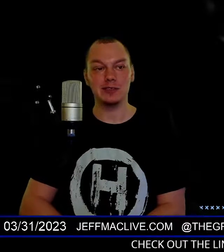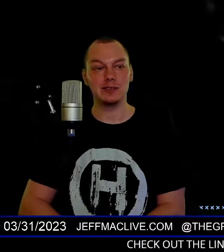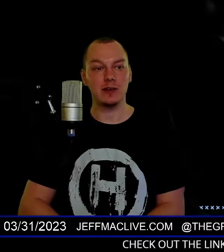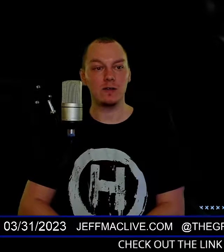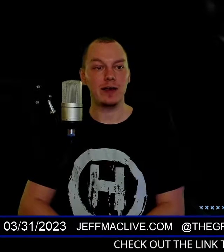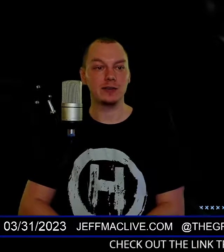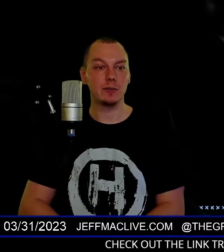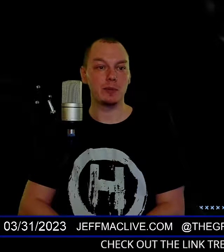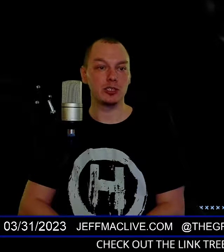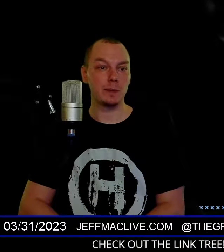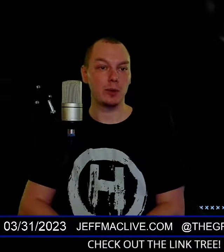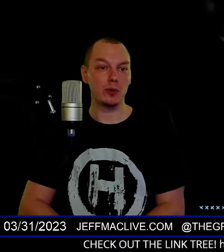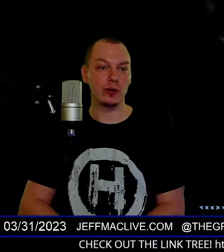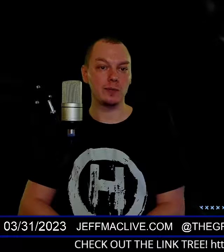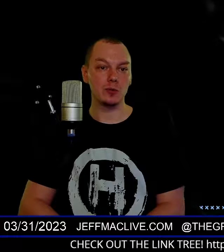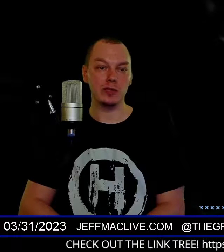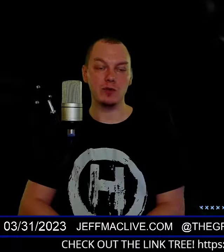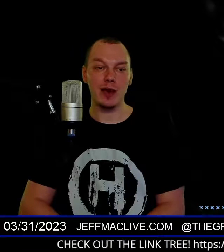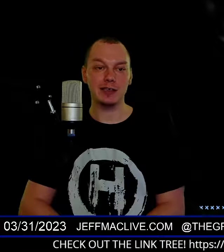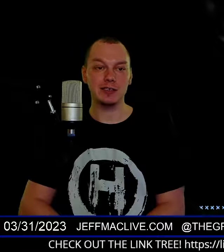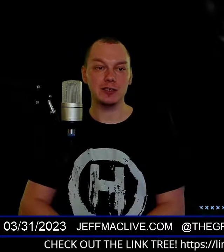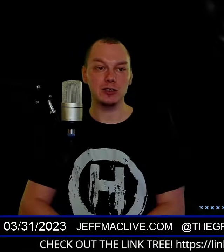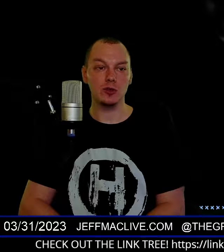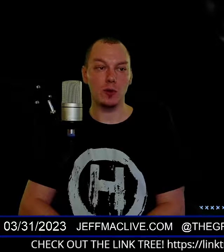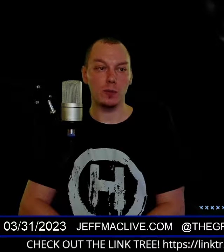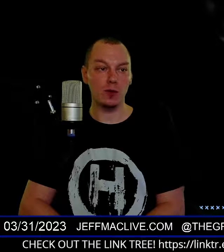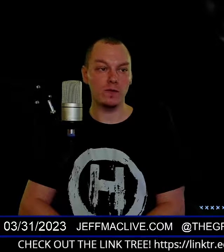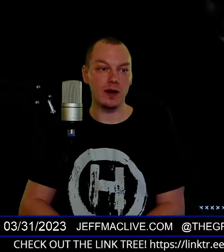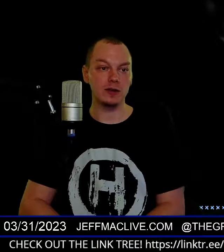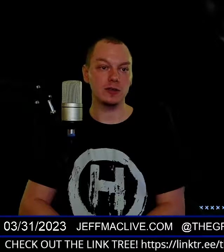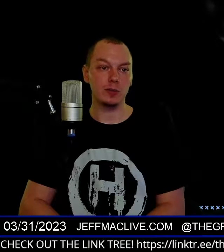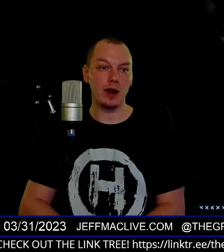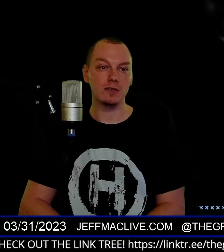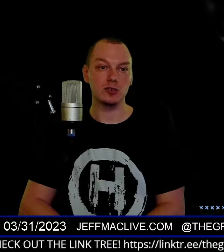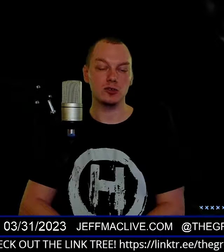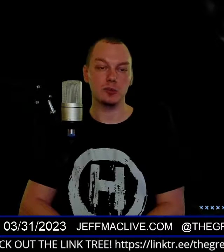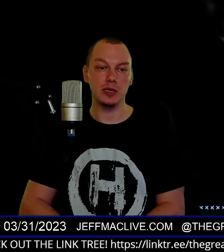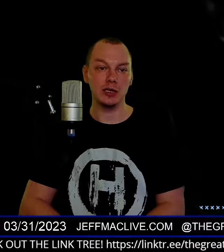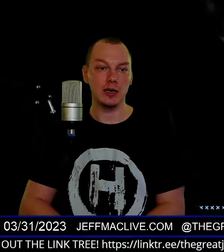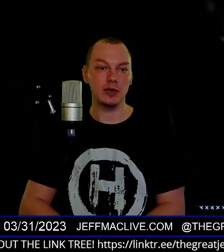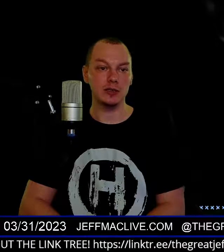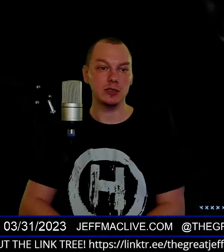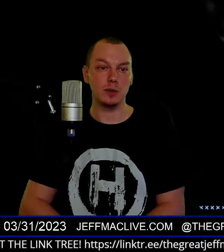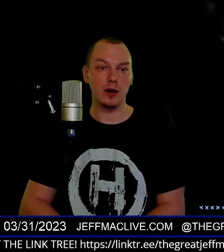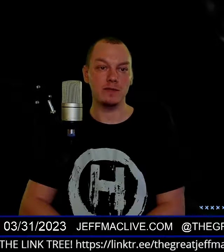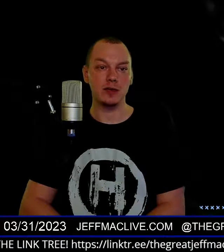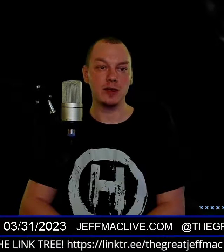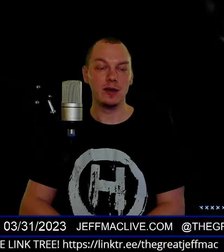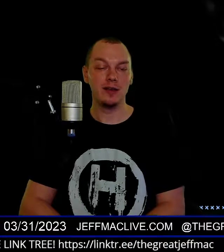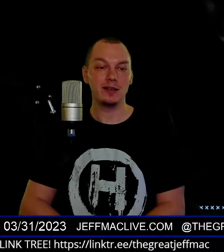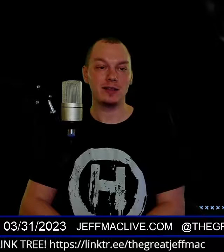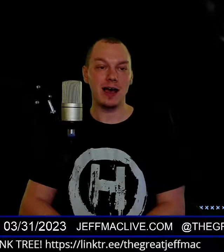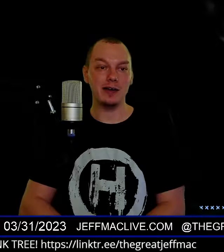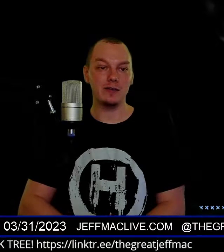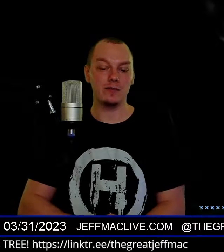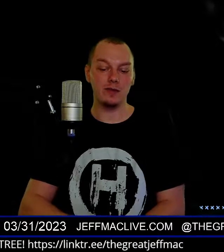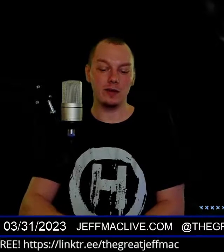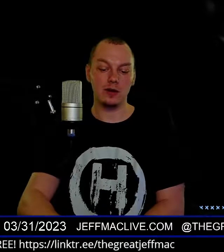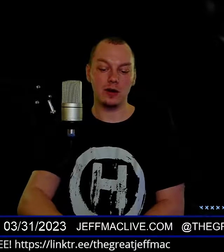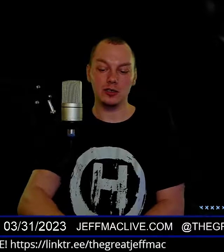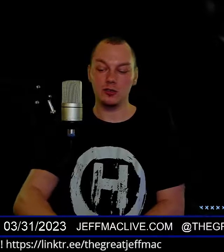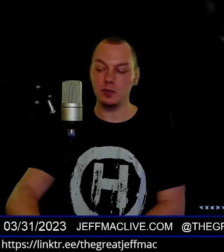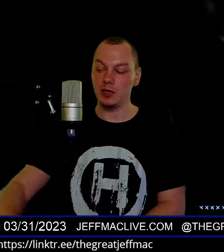JeffMacLive.com itself has a membership program that will give you access to your own profile, to the private social media area, to the private